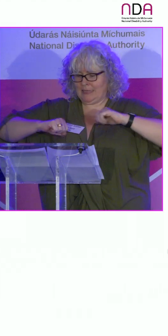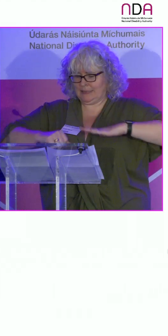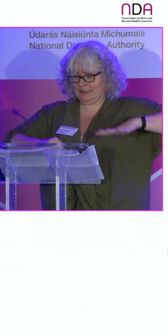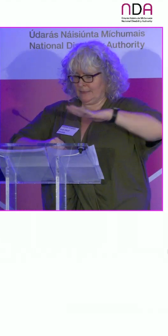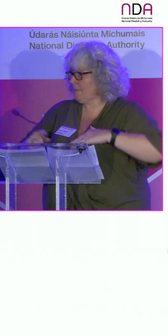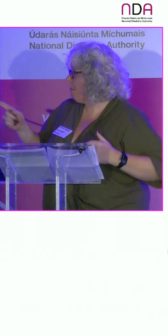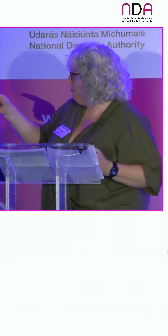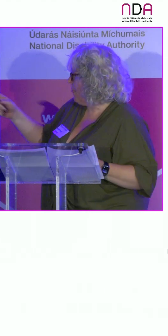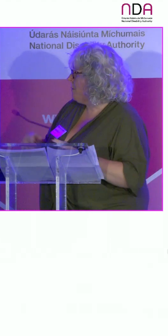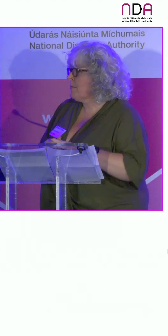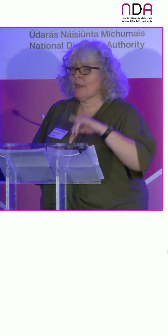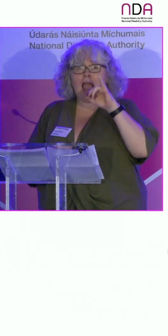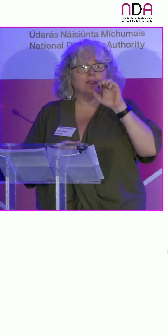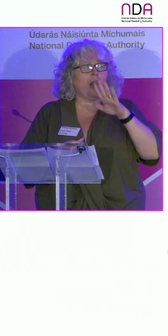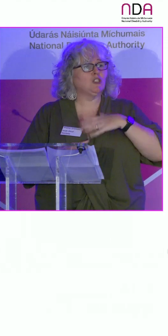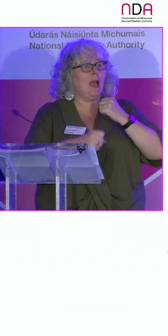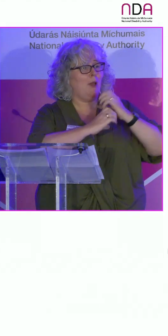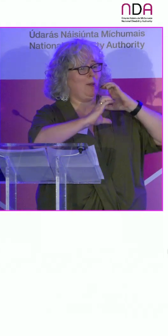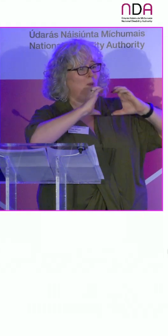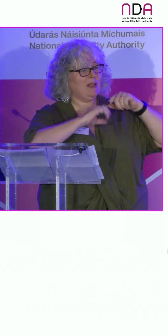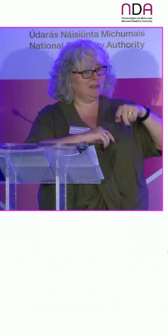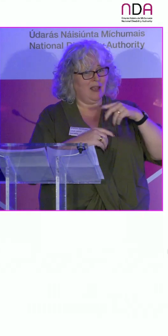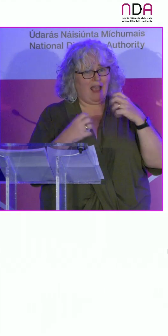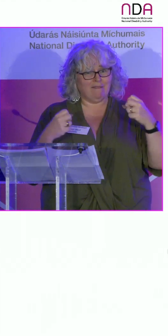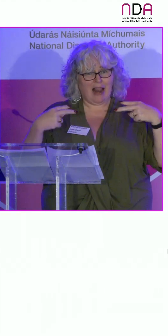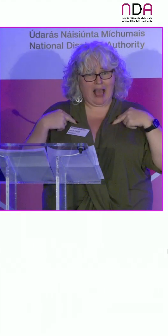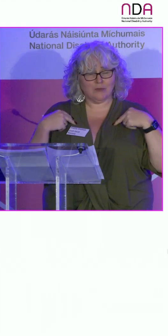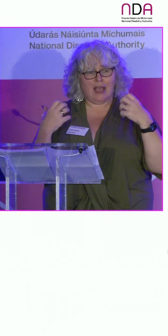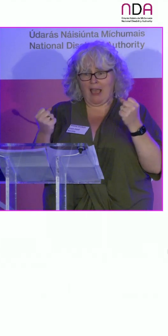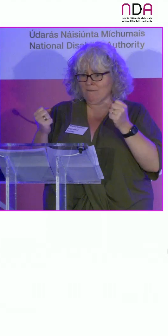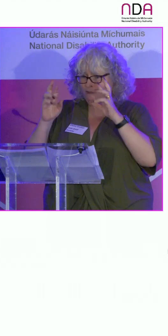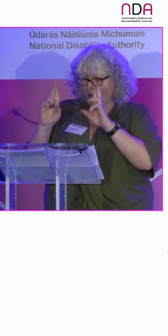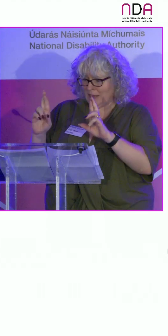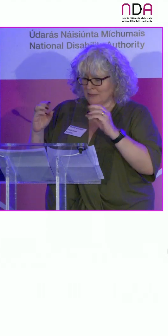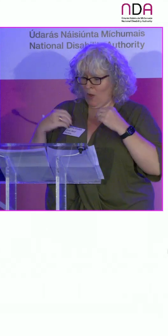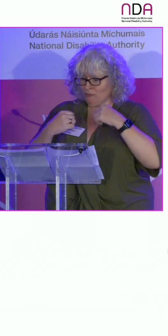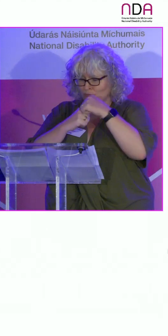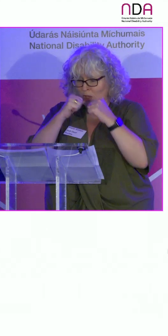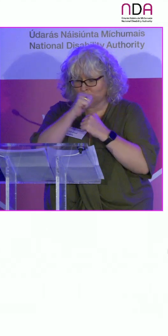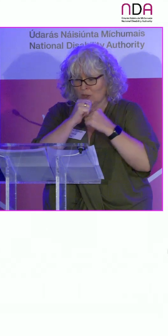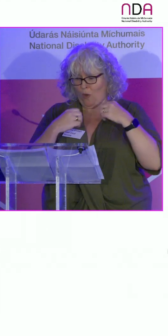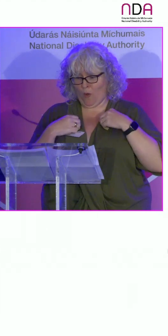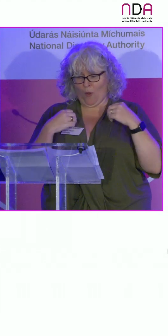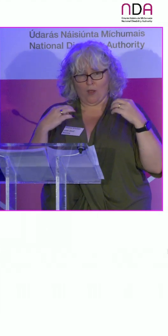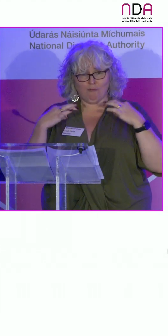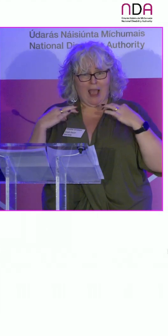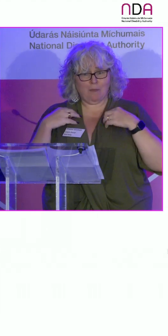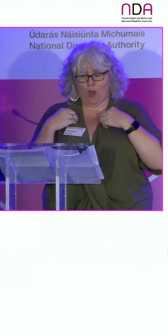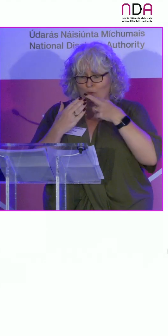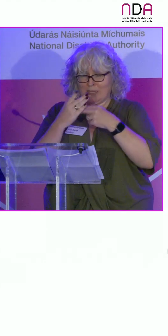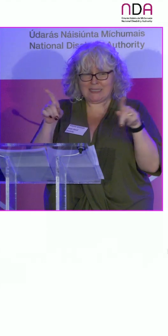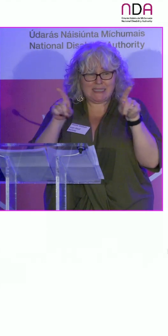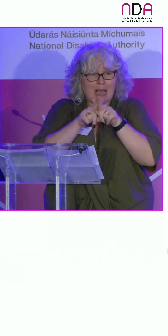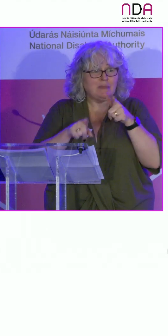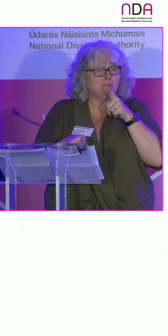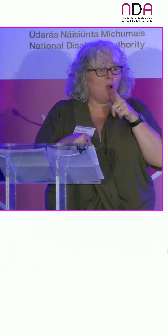Irish Sign Language itself is a visual language and a visual space. We communicate using the language. It has its own structure,